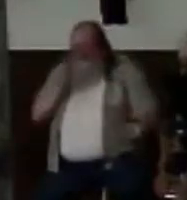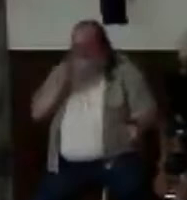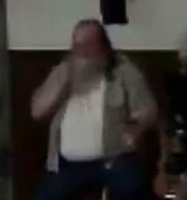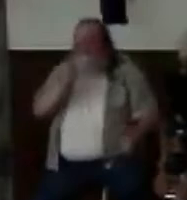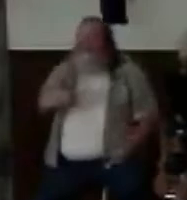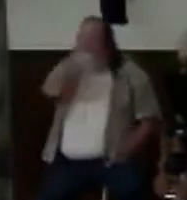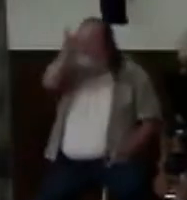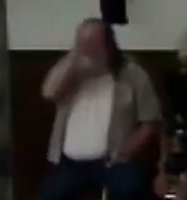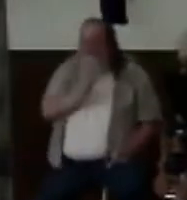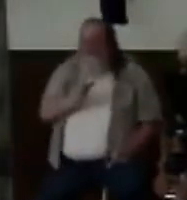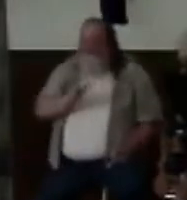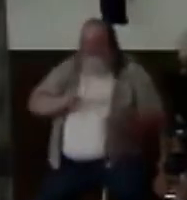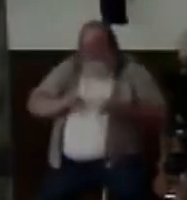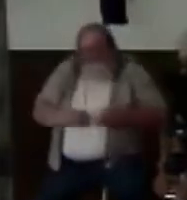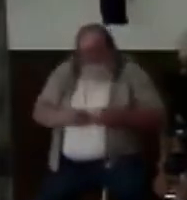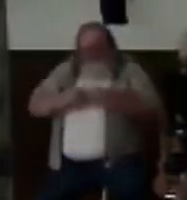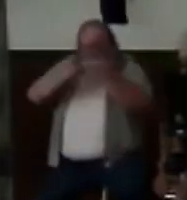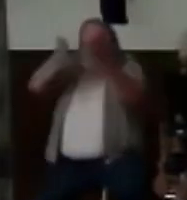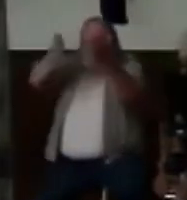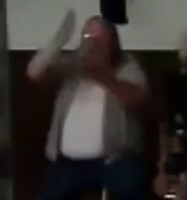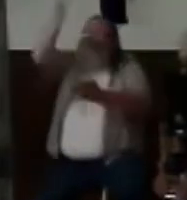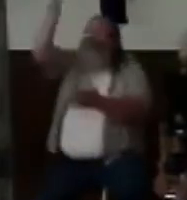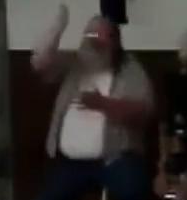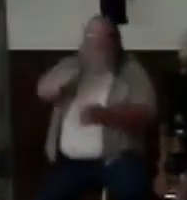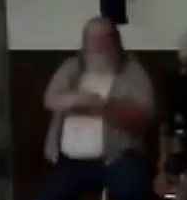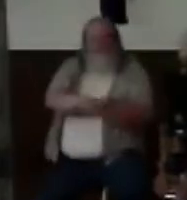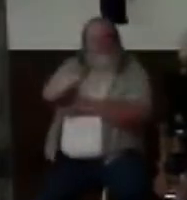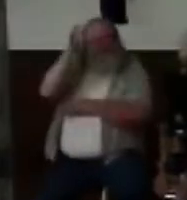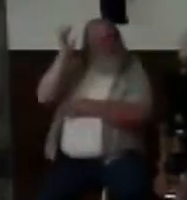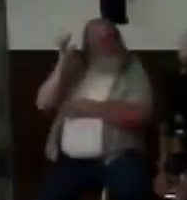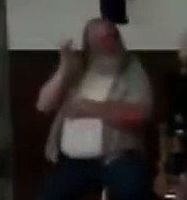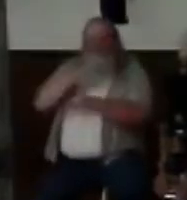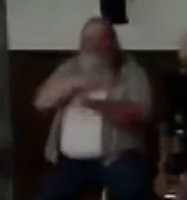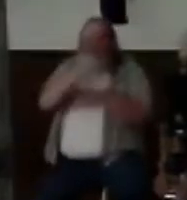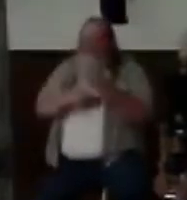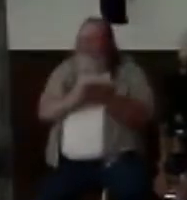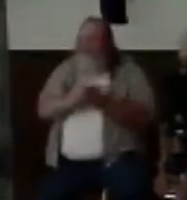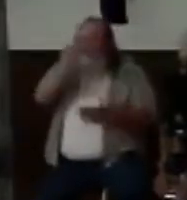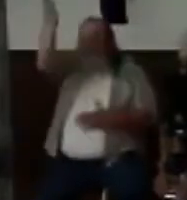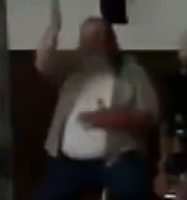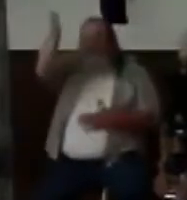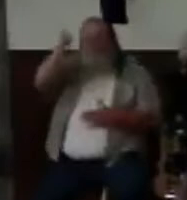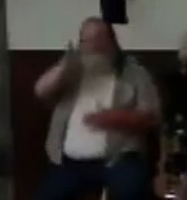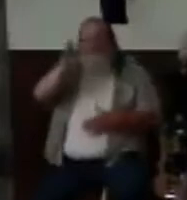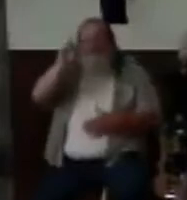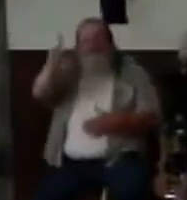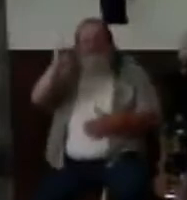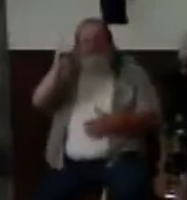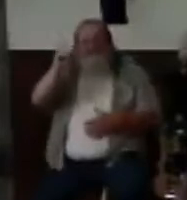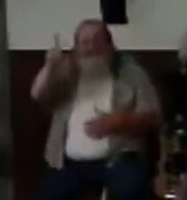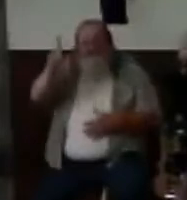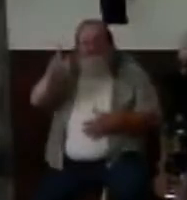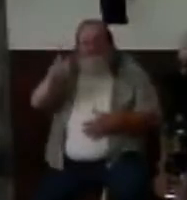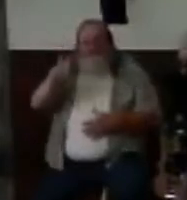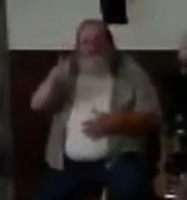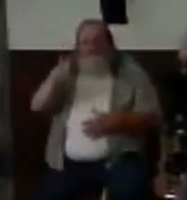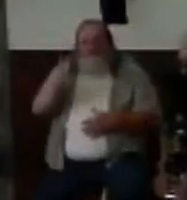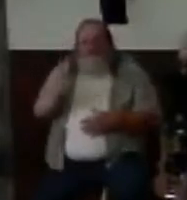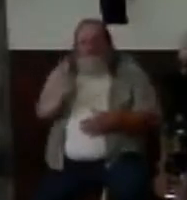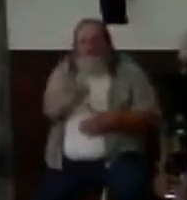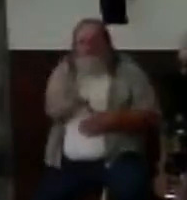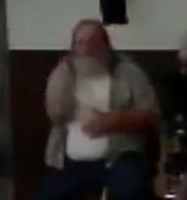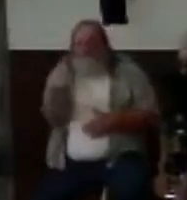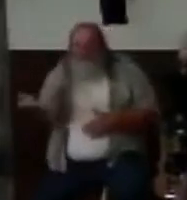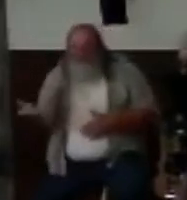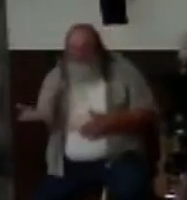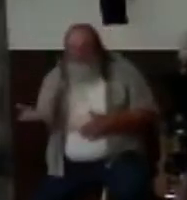glory for what he had done in the past season and to be expecting for what he would do in the next season. And